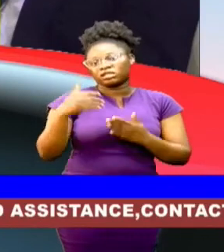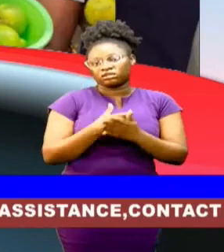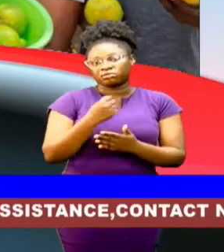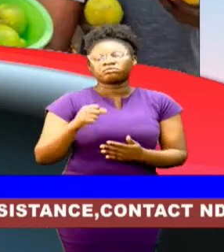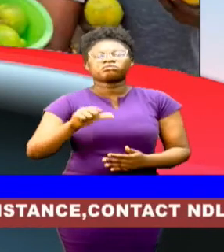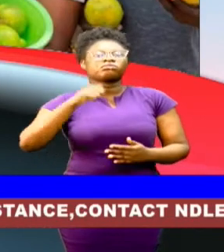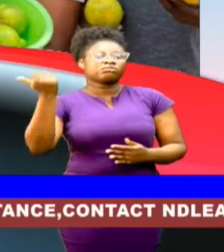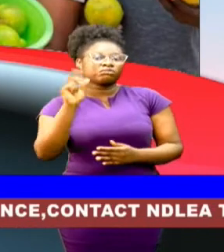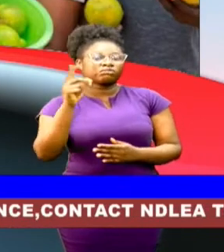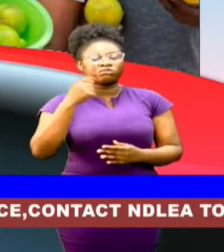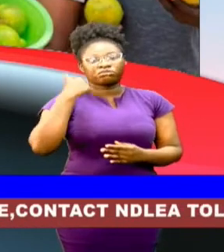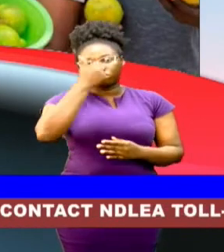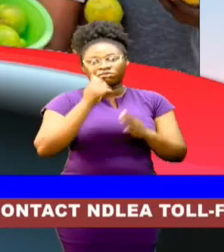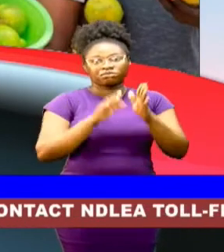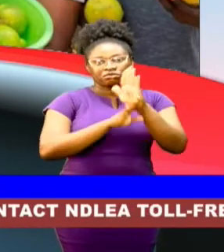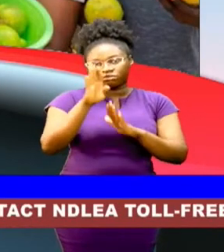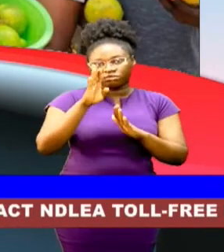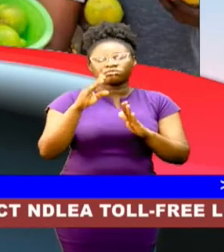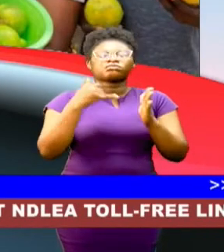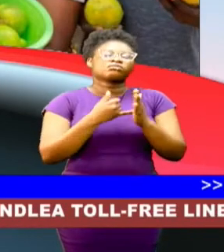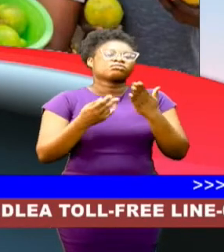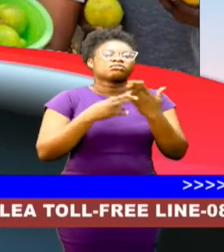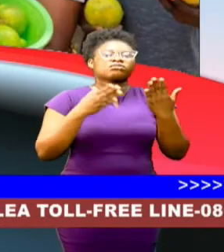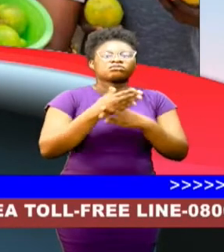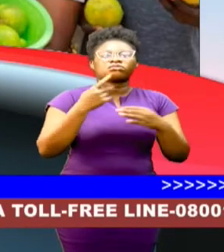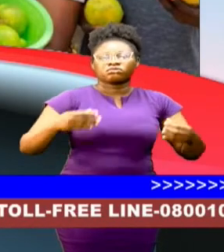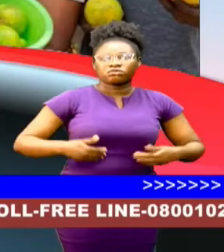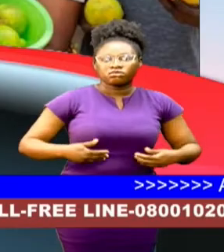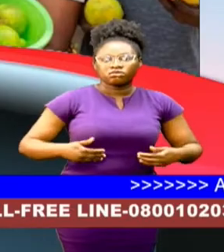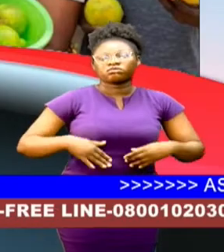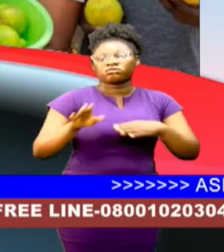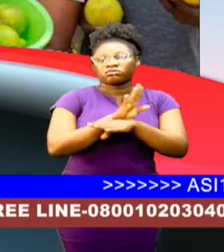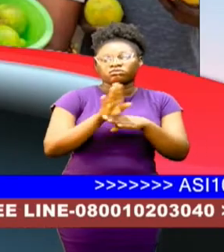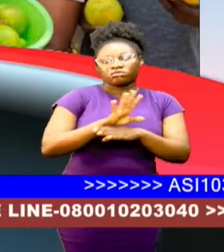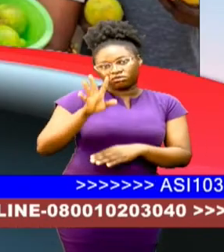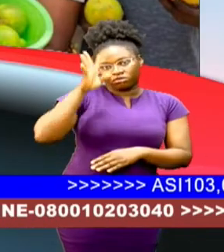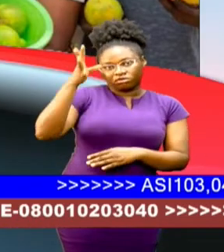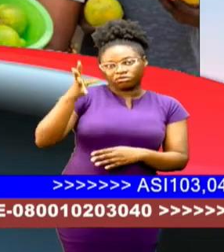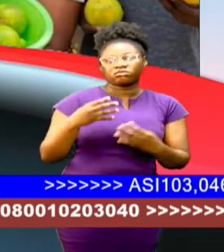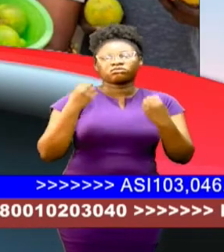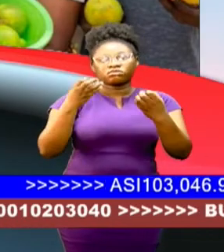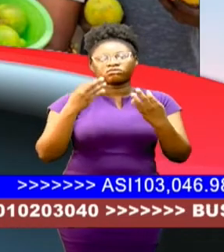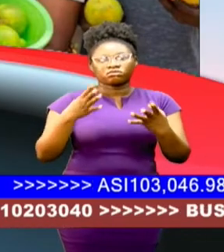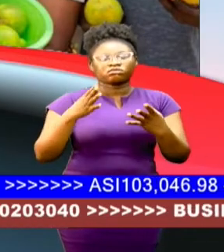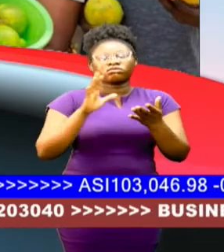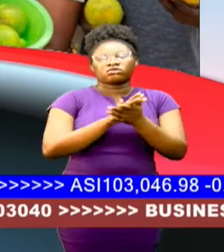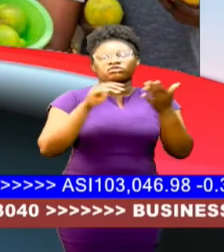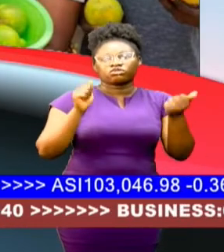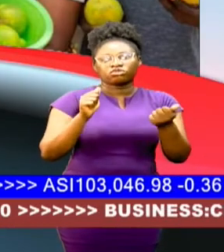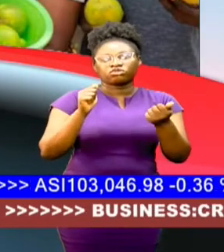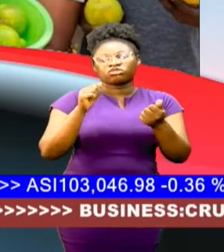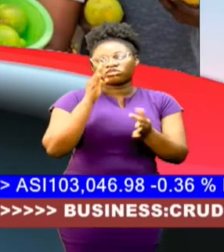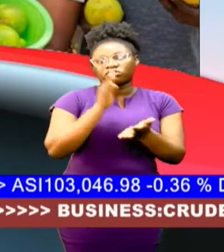Elsewhere, the African Development Bank, through its Youth Entrepreneurship and Innovation Multi-Donor Trust Fund,